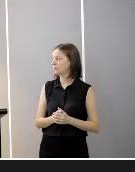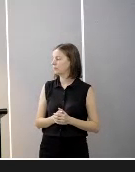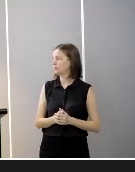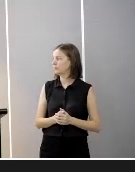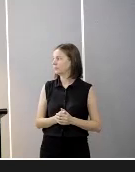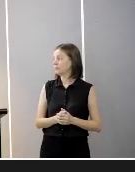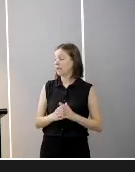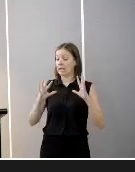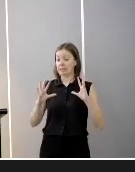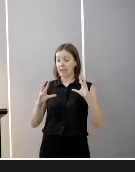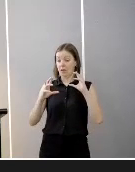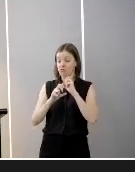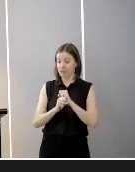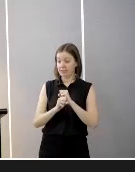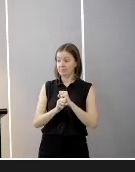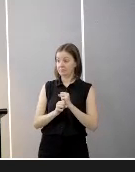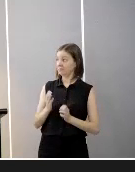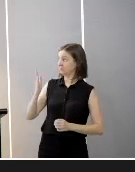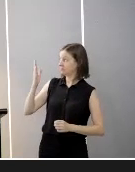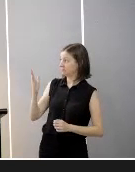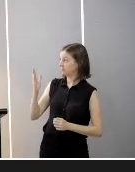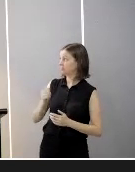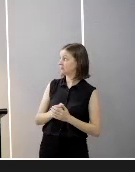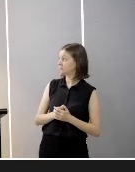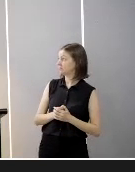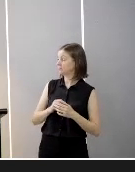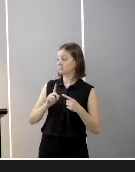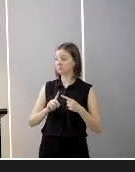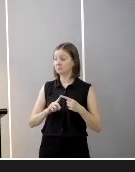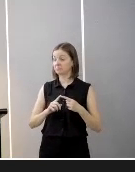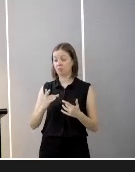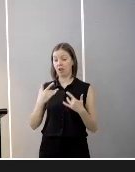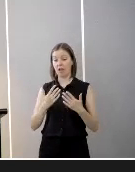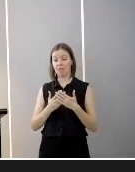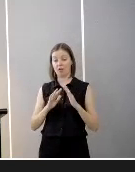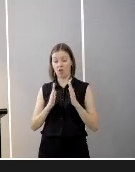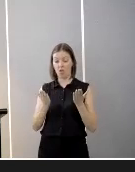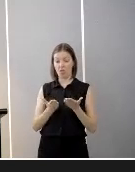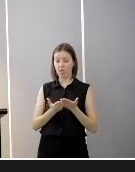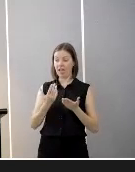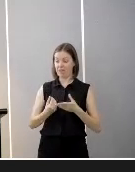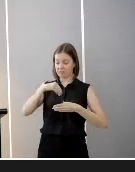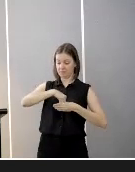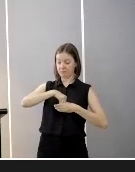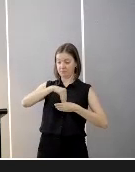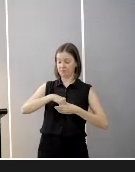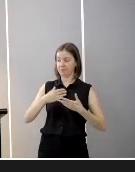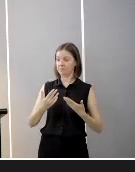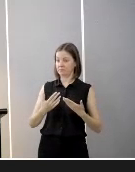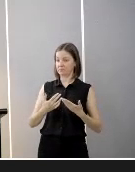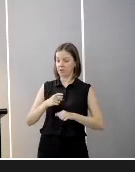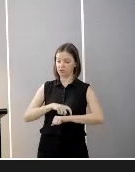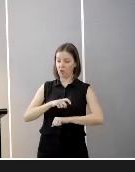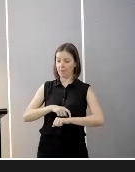So in summary, so all life on Earth basically has evolved a biological timekeeping system. And you know, this goes